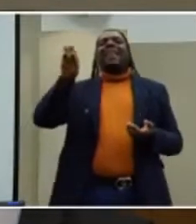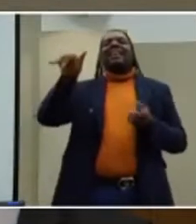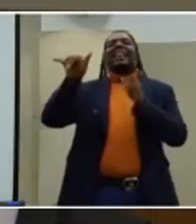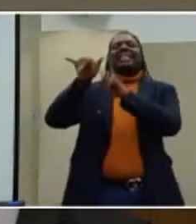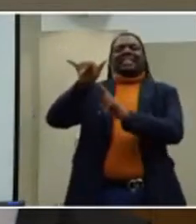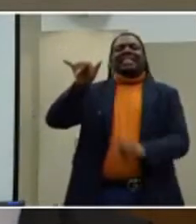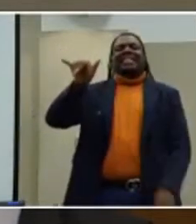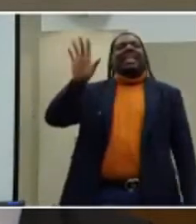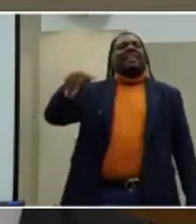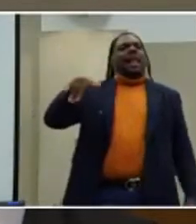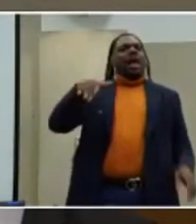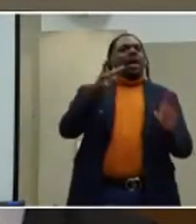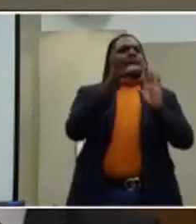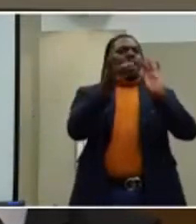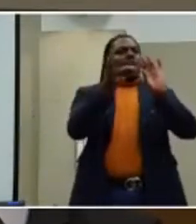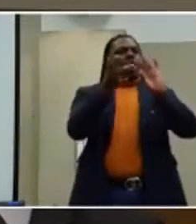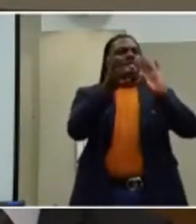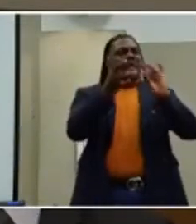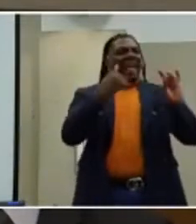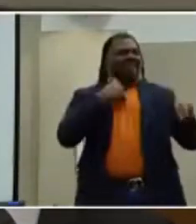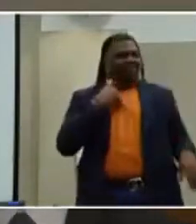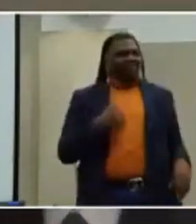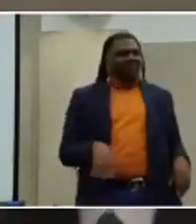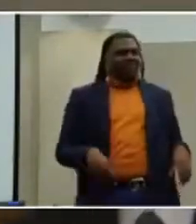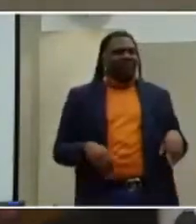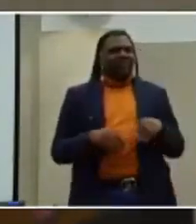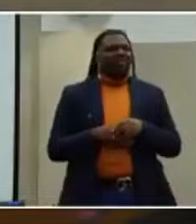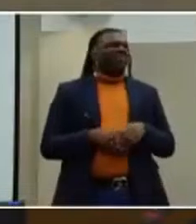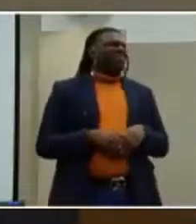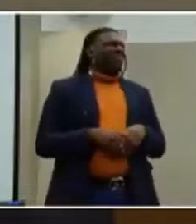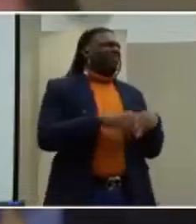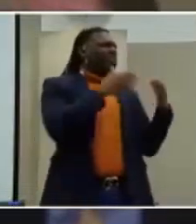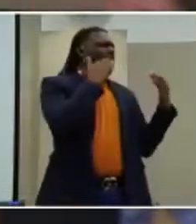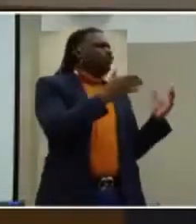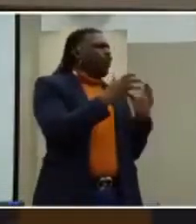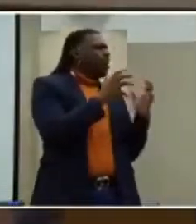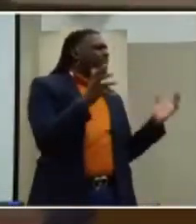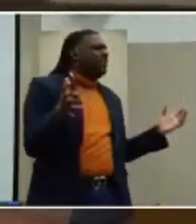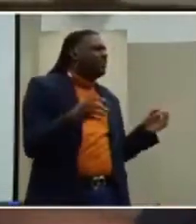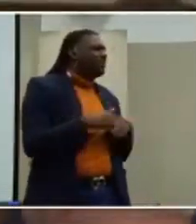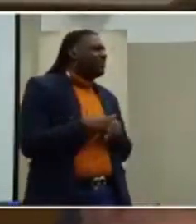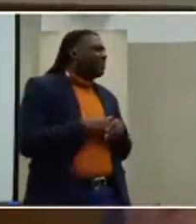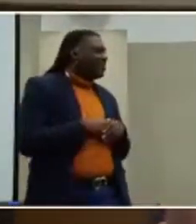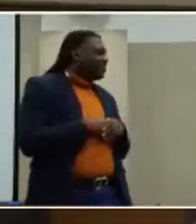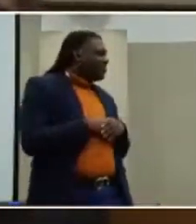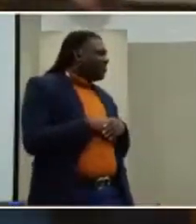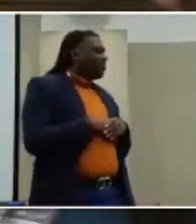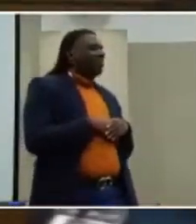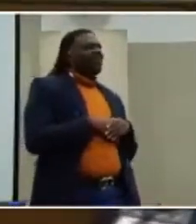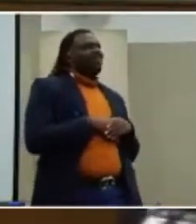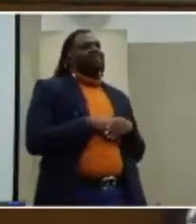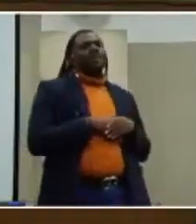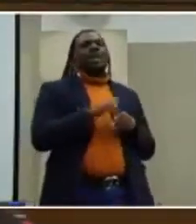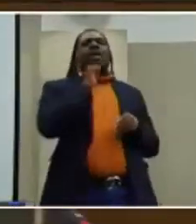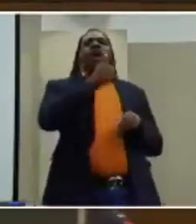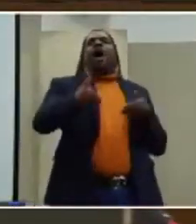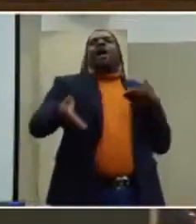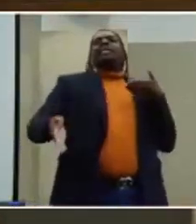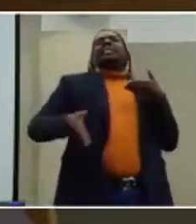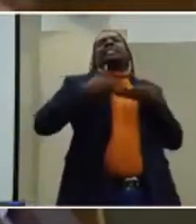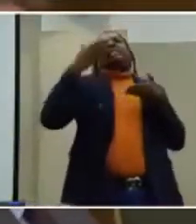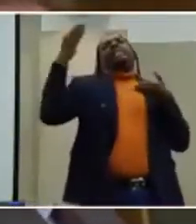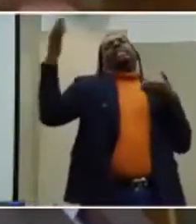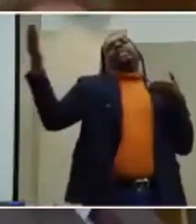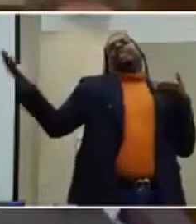and on this topic. And so, Secretary. Well, thank you so much. And it's not an easy feat